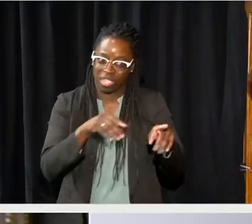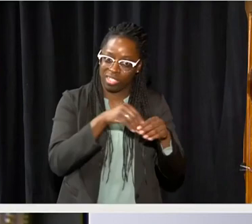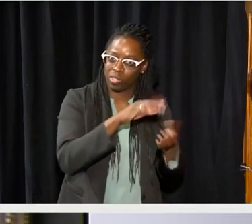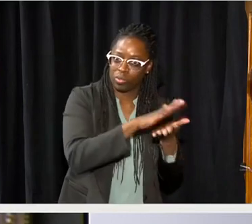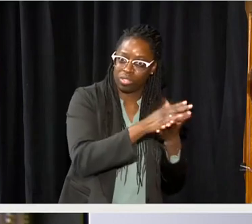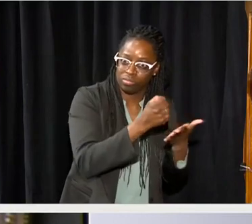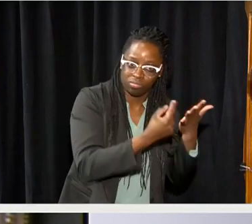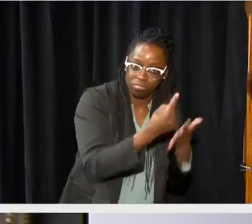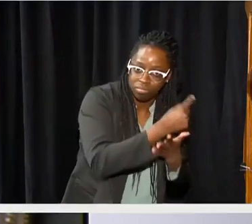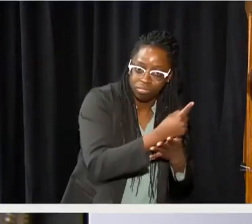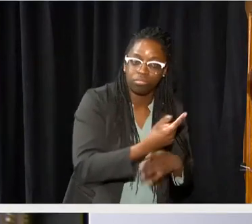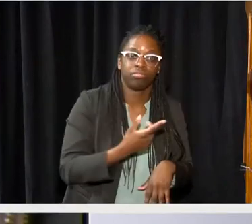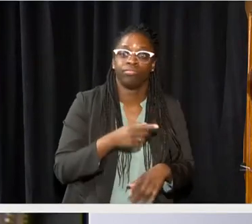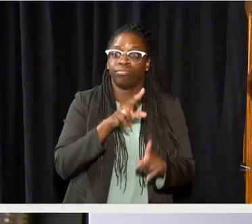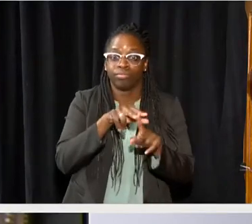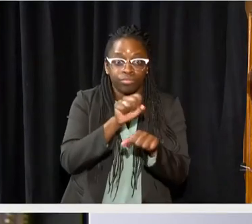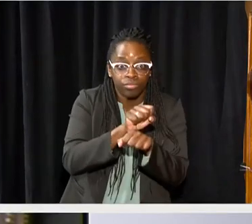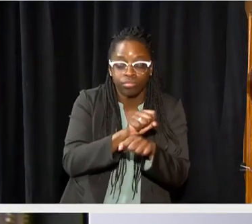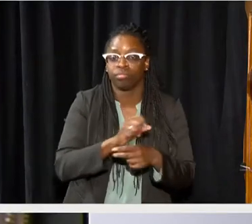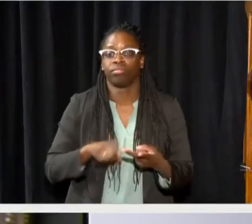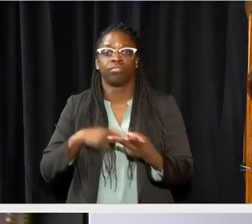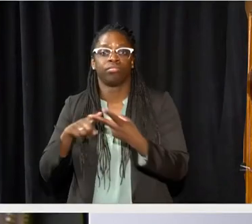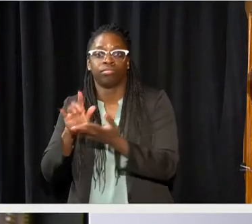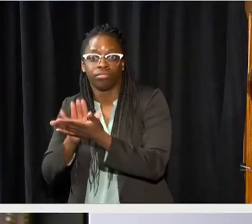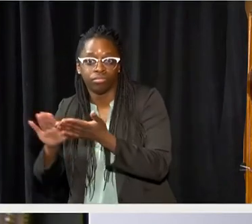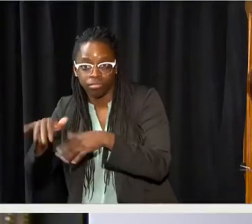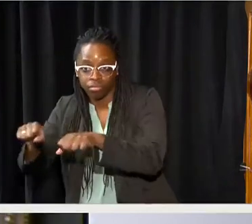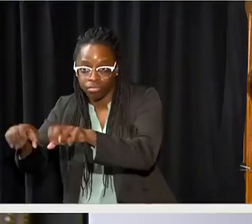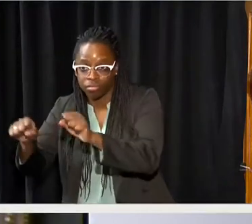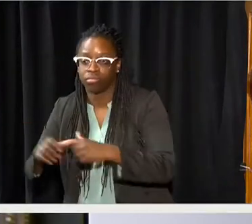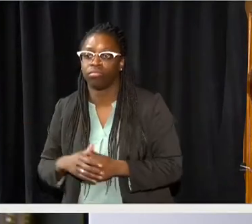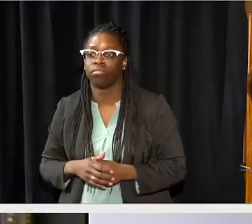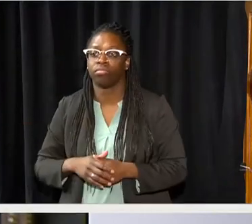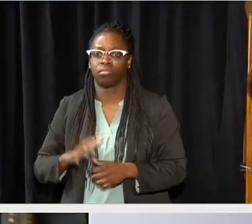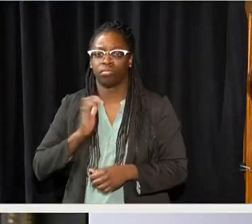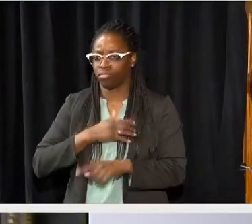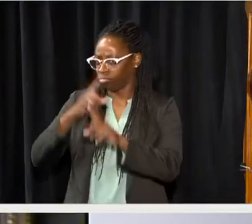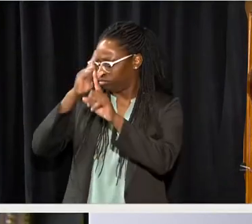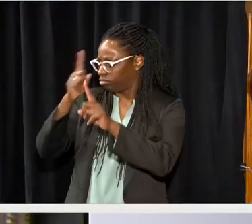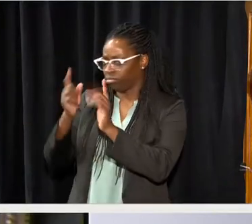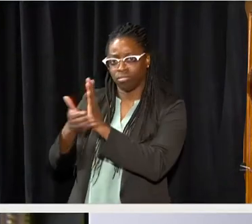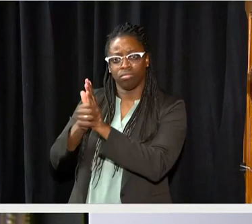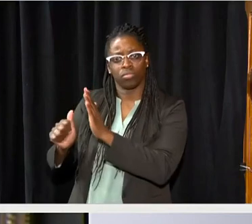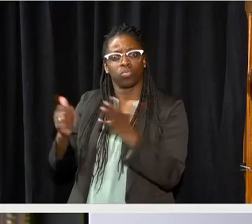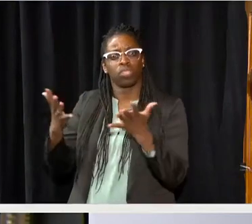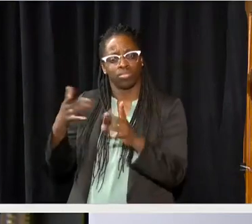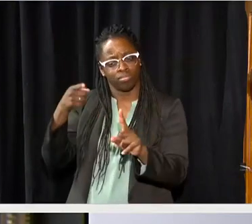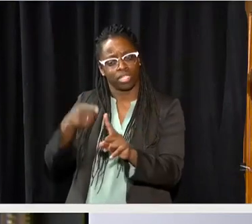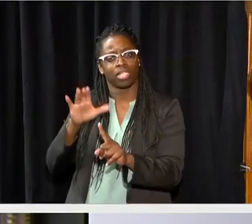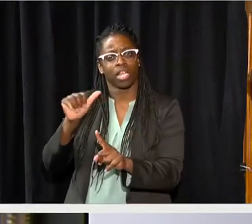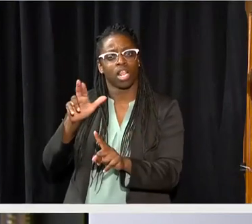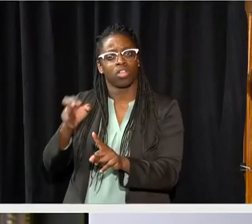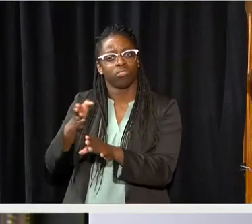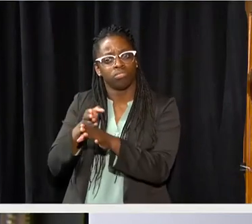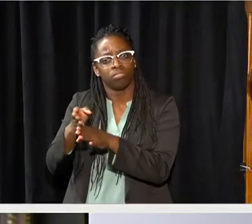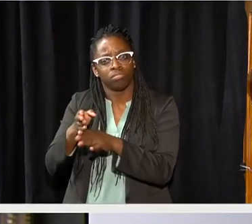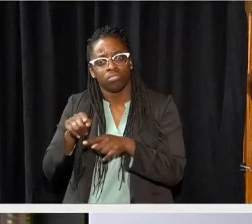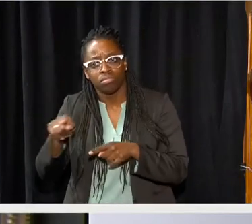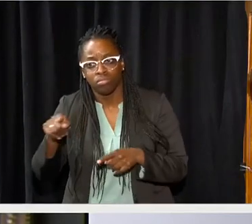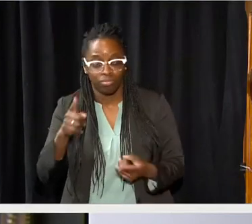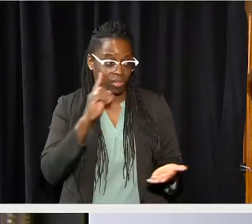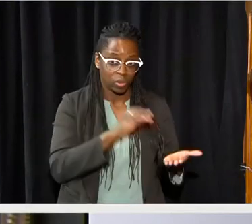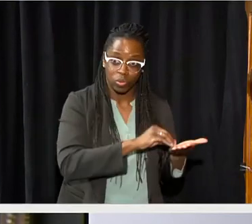lifelong opportunities, whether college or skilled careers. And it's going to be great for our workforce and for our